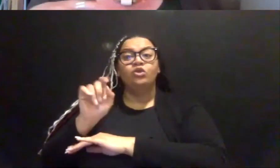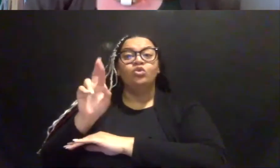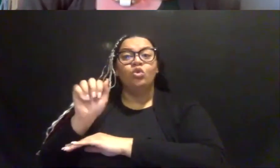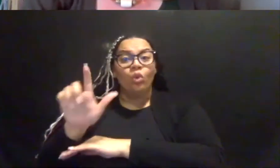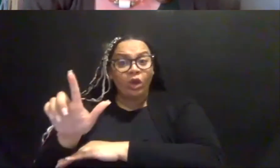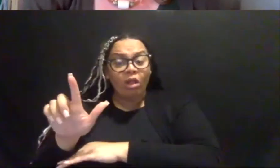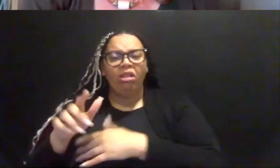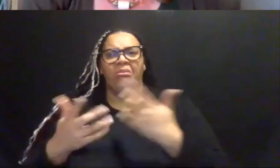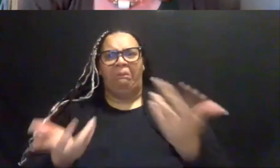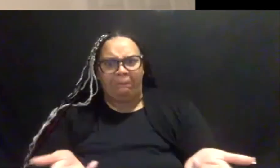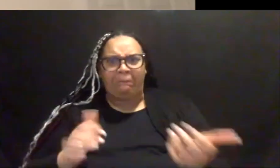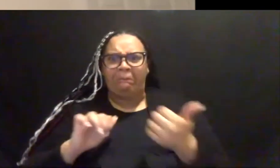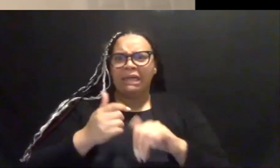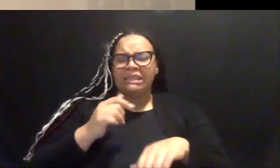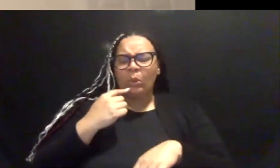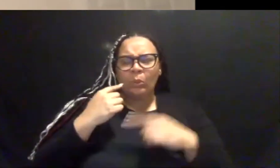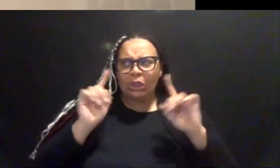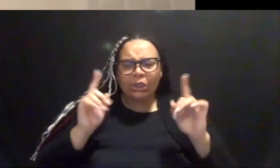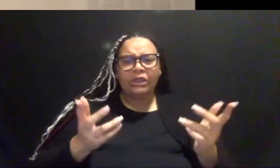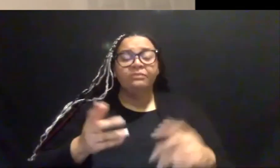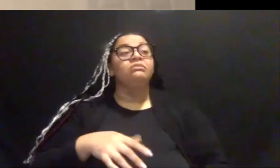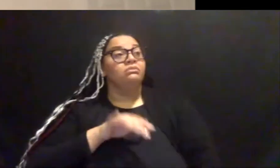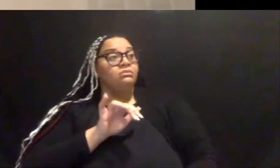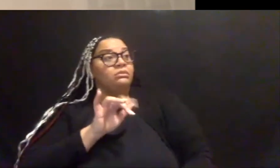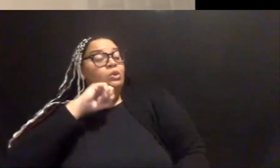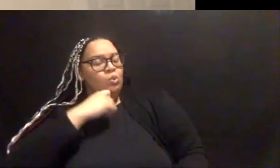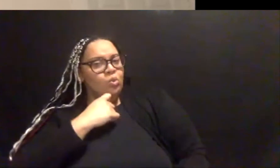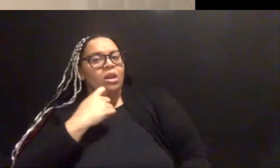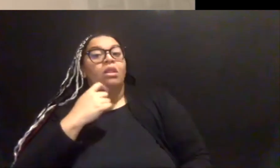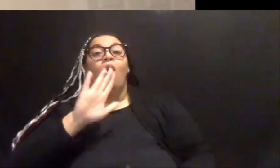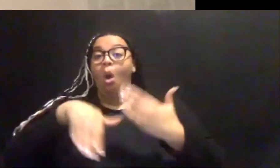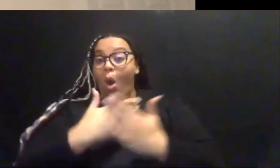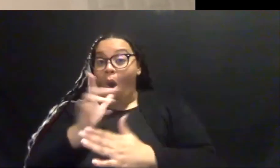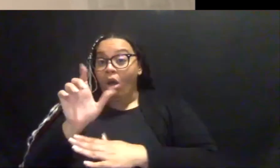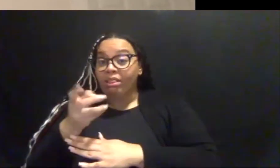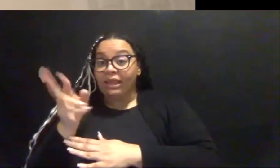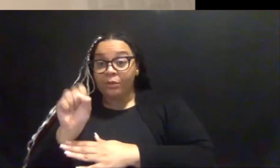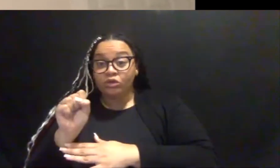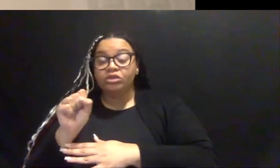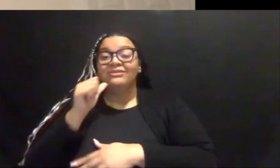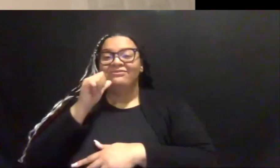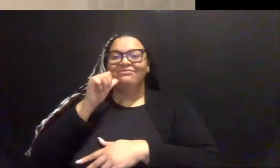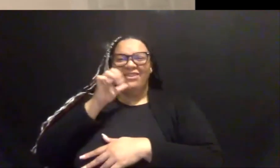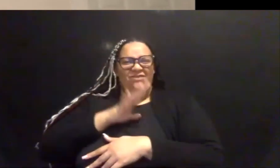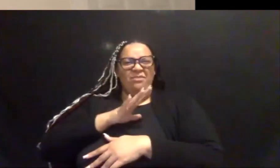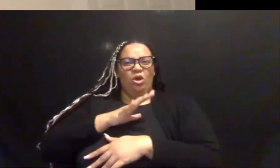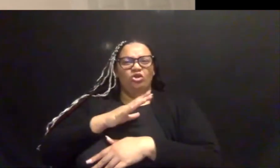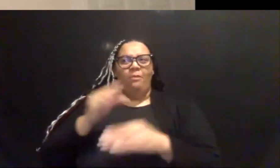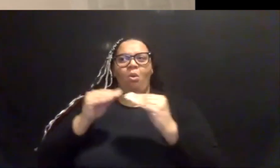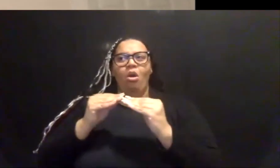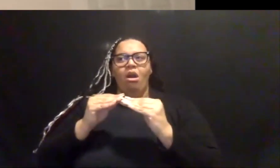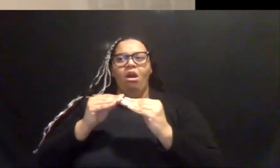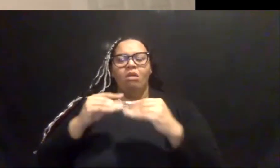more territorial than the females? So it's cool actually. So ruffed lemur, all lemurs, females are dominant to males. So it's the females who defend